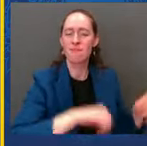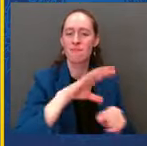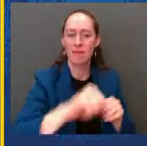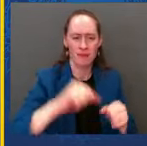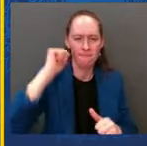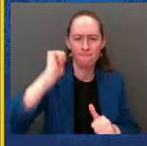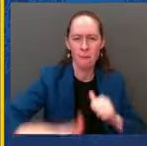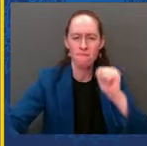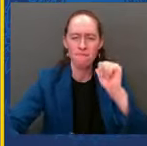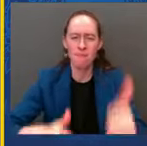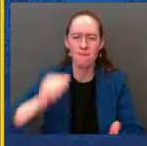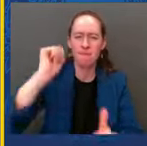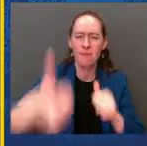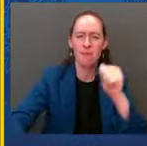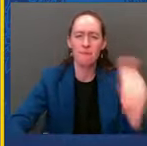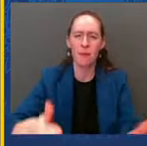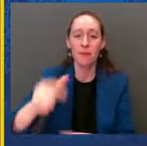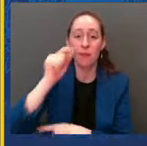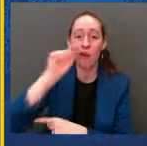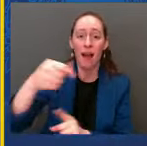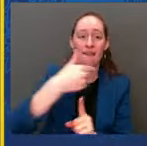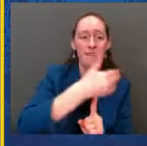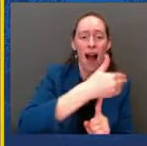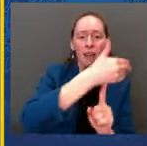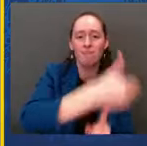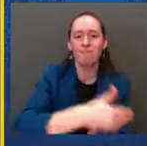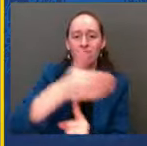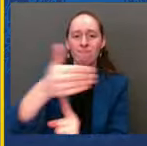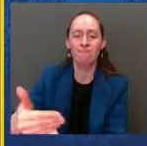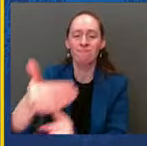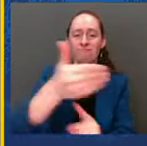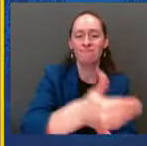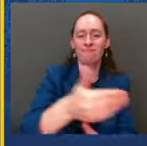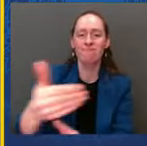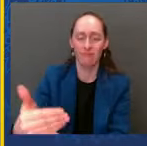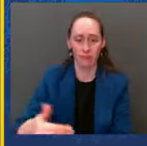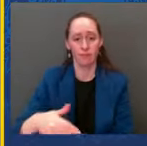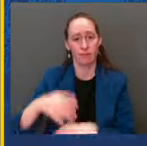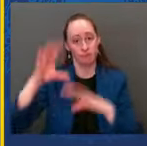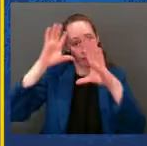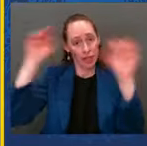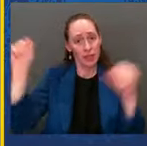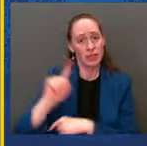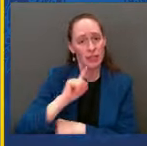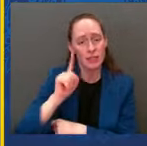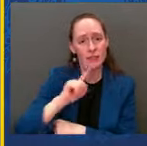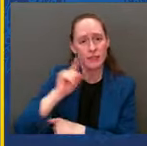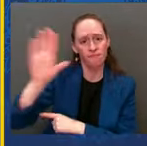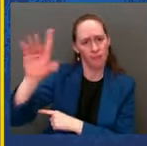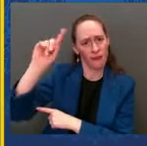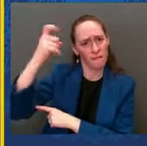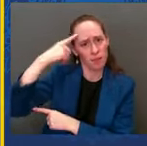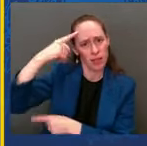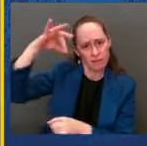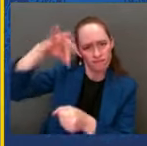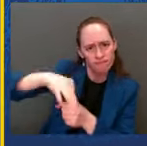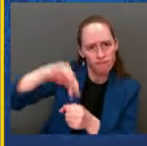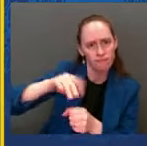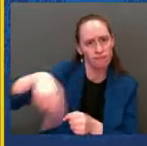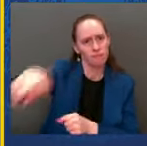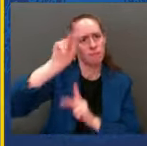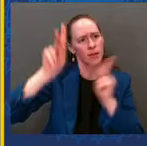a democratically elected government that represents the will of the Ukrainian people. And the world has already voted multiple